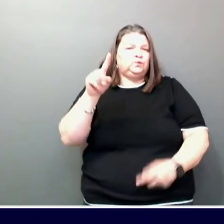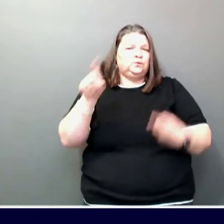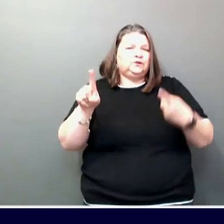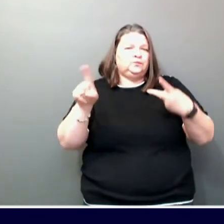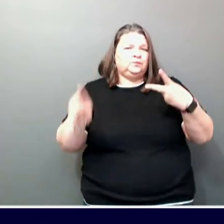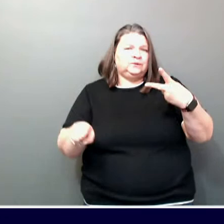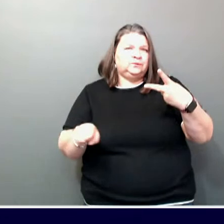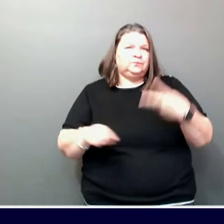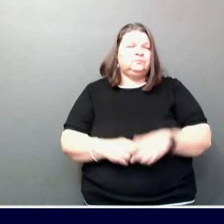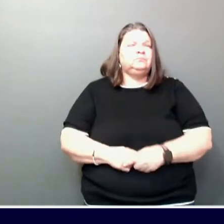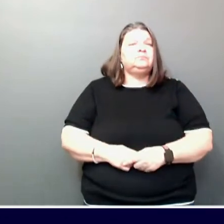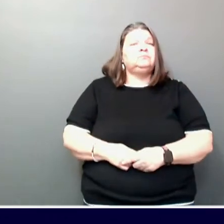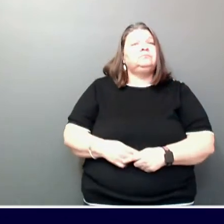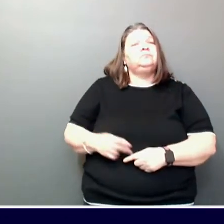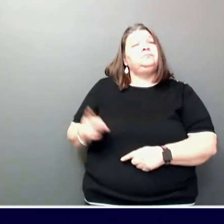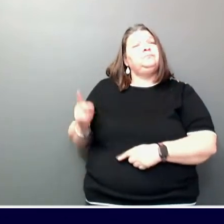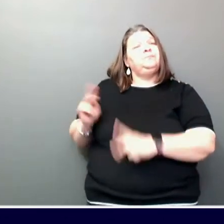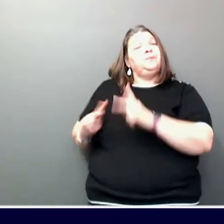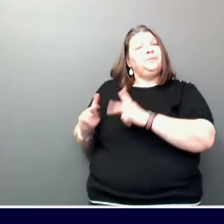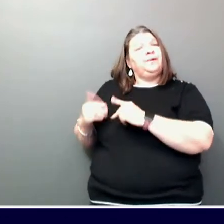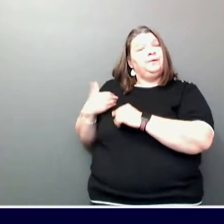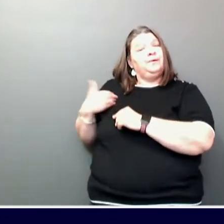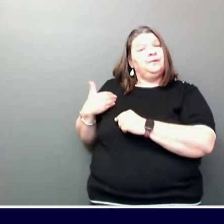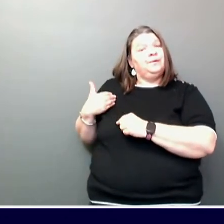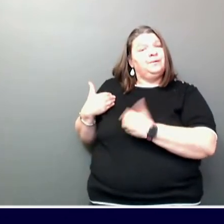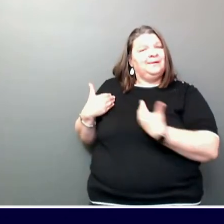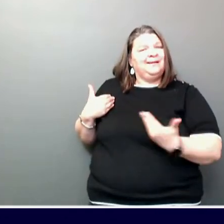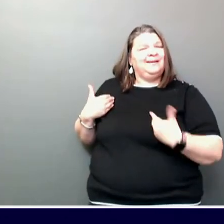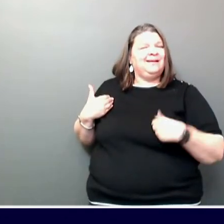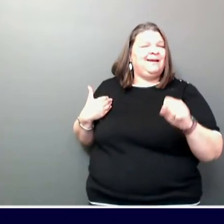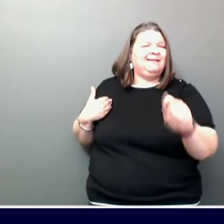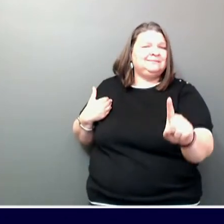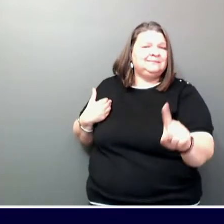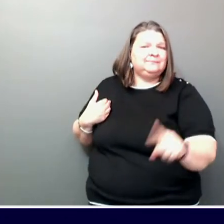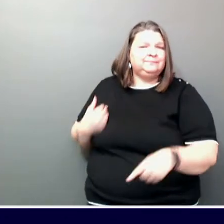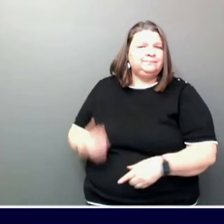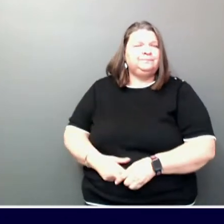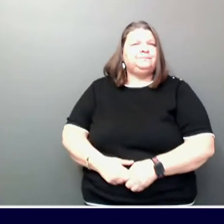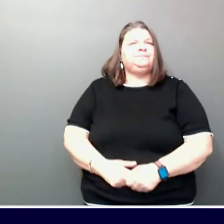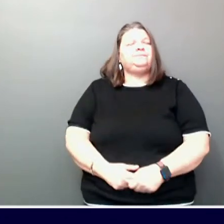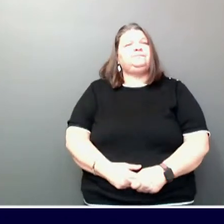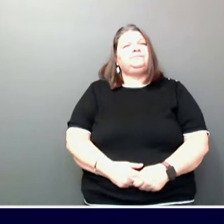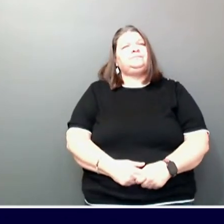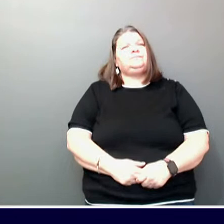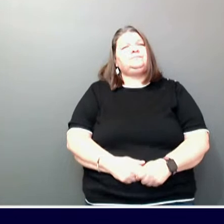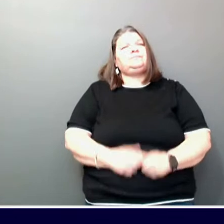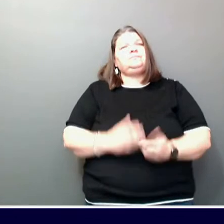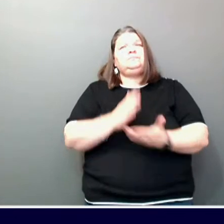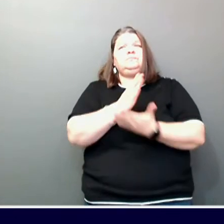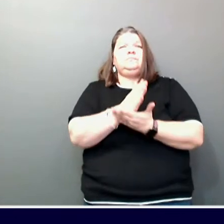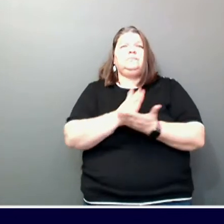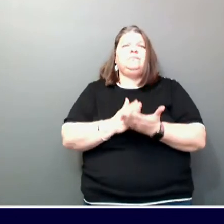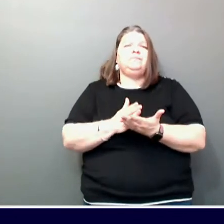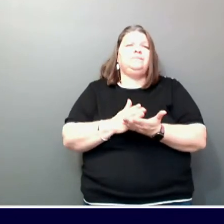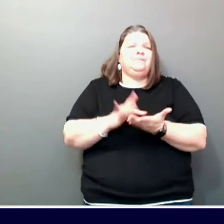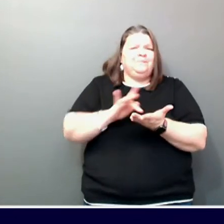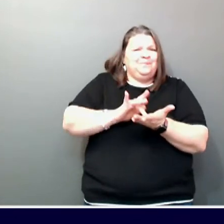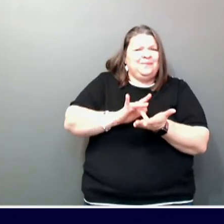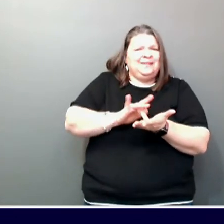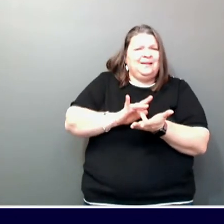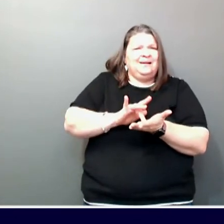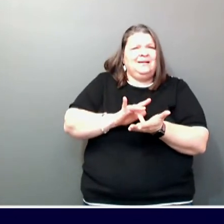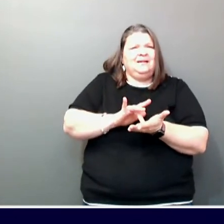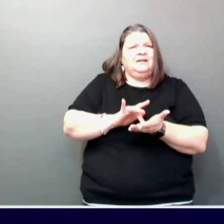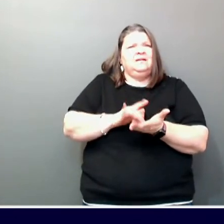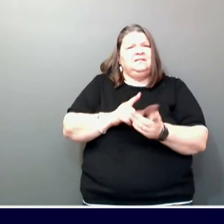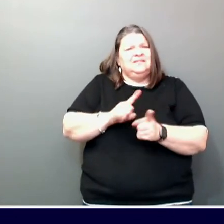about medical practices that might be exempt from the vaccine mandate, and specifically an optometry practice told